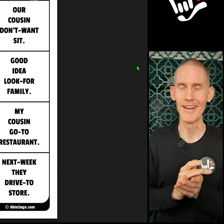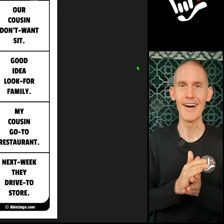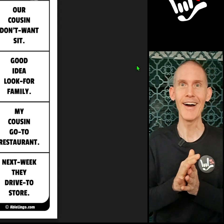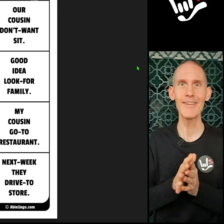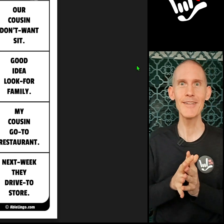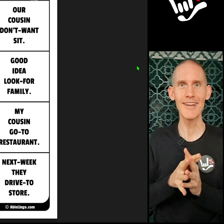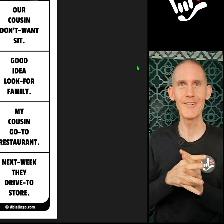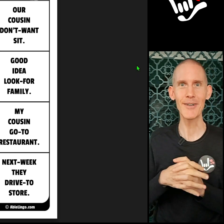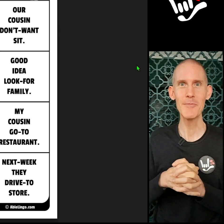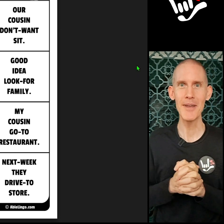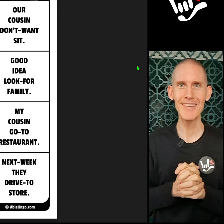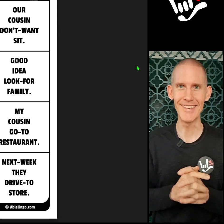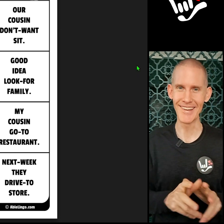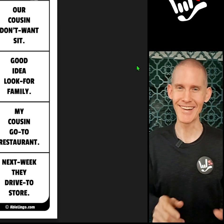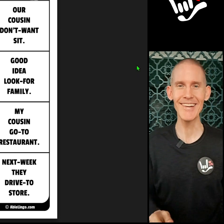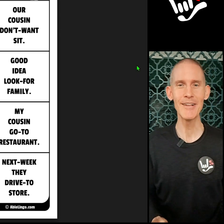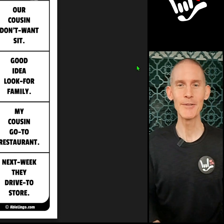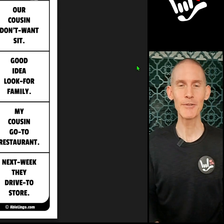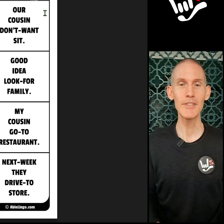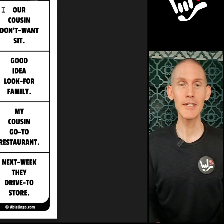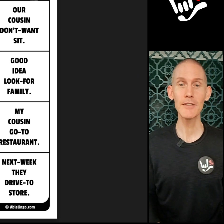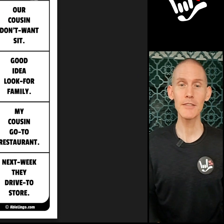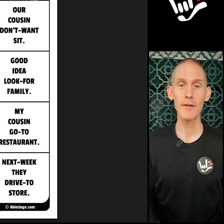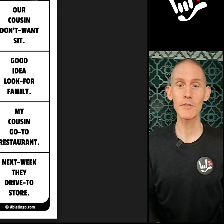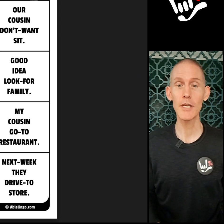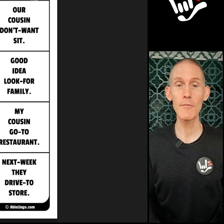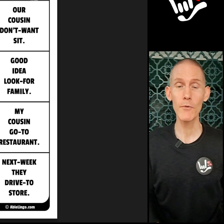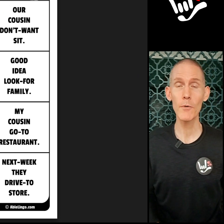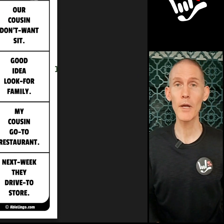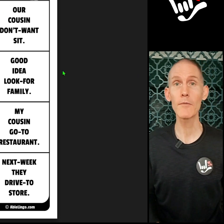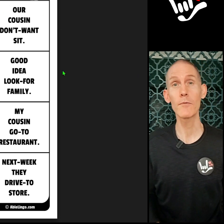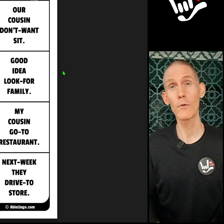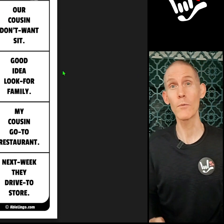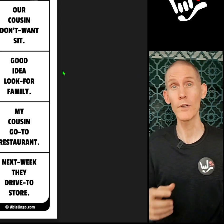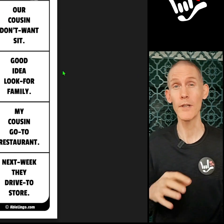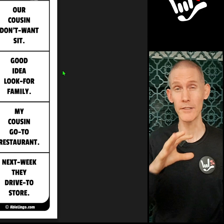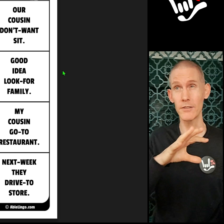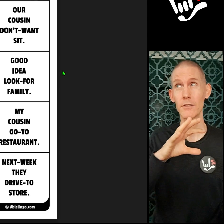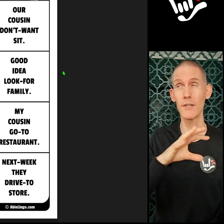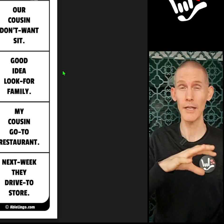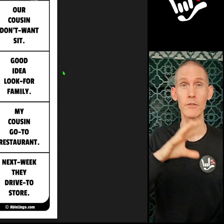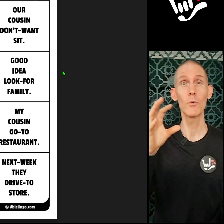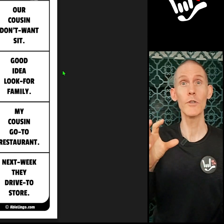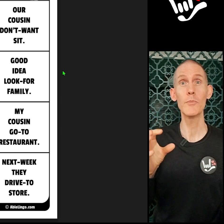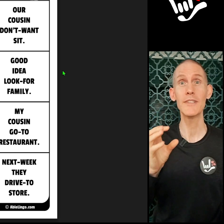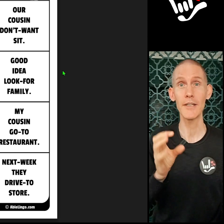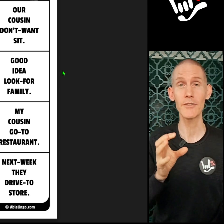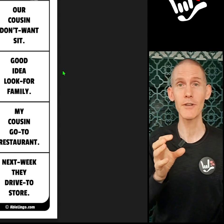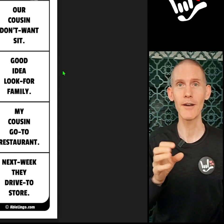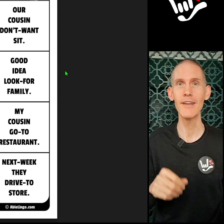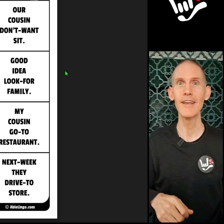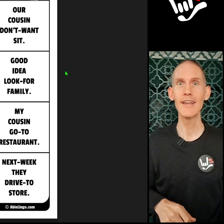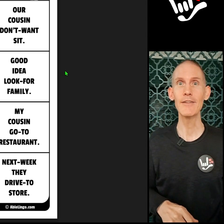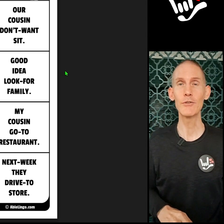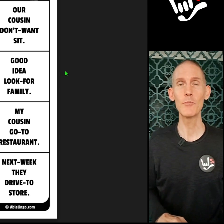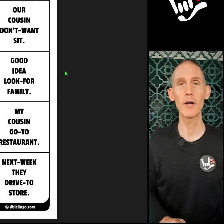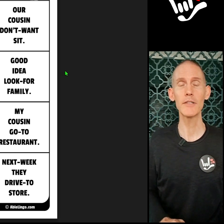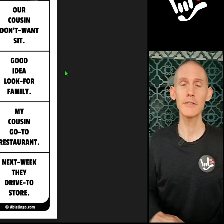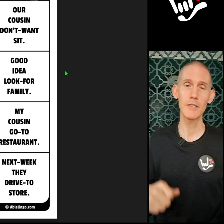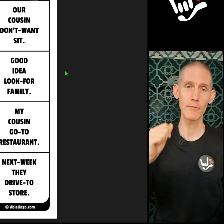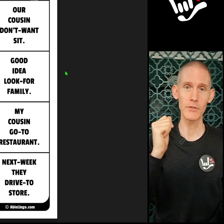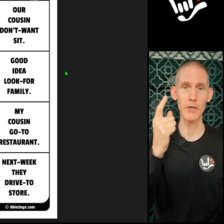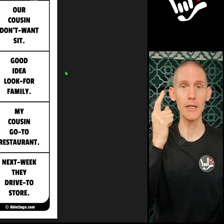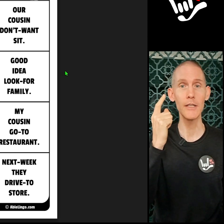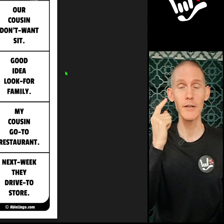sentences. Highly recommended. So these sentences have the same format for as to what you'll be tested on in the